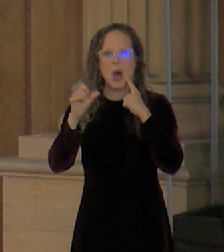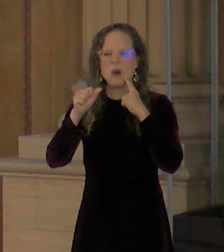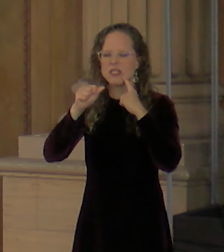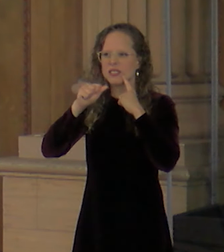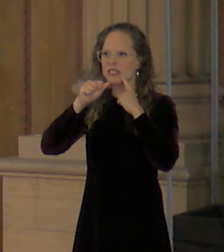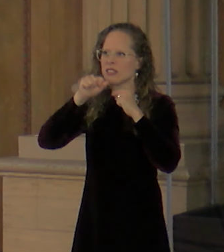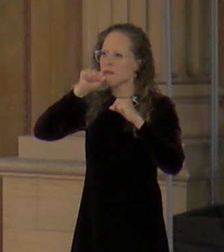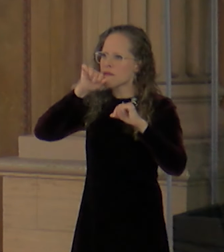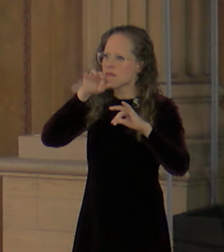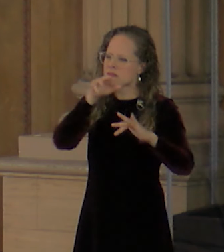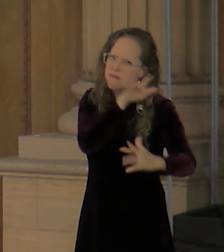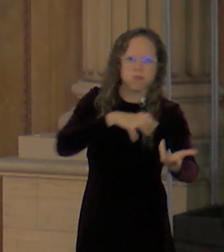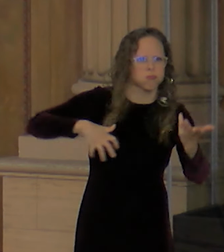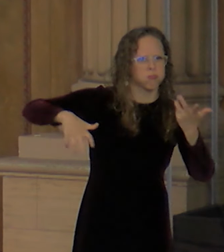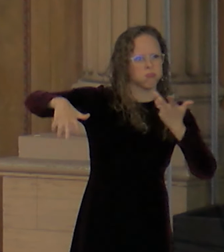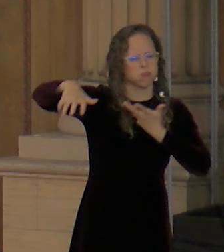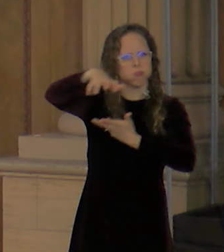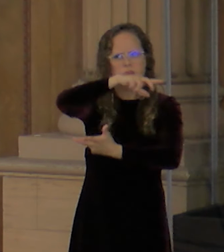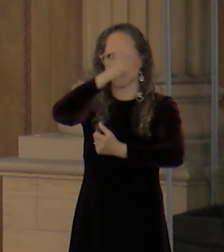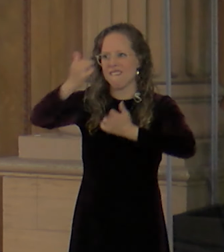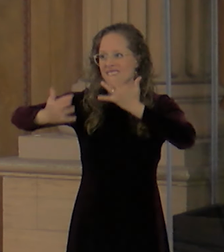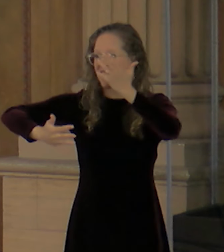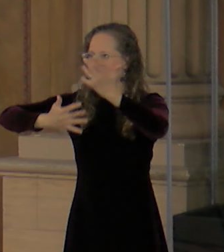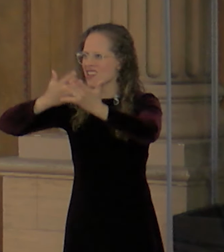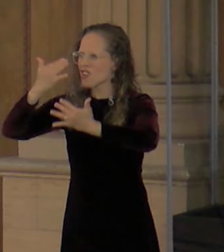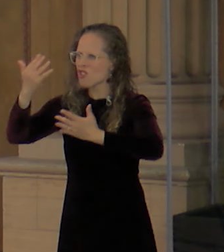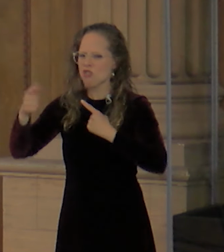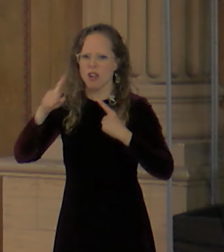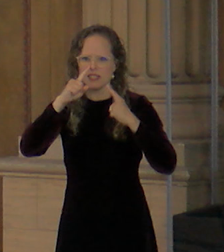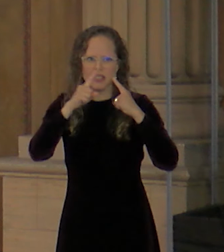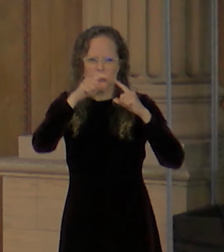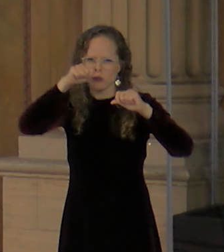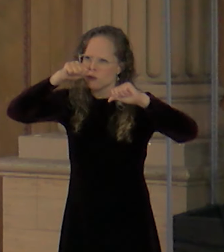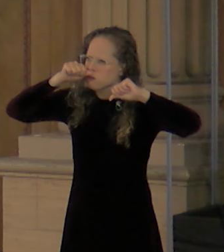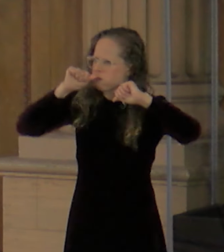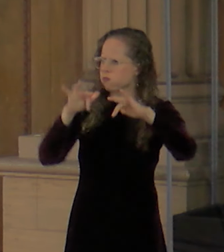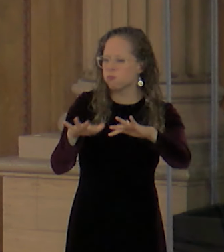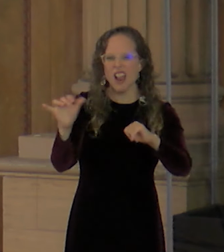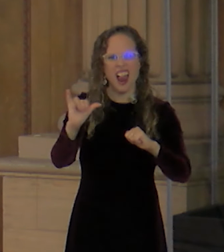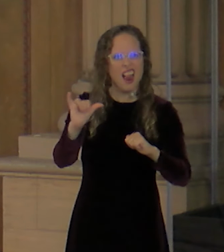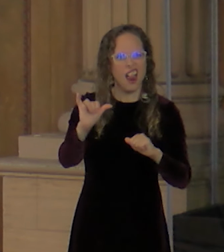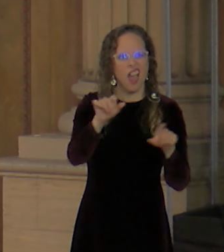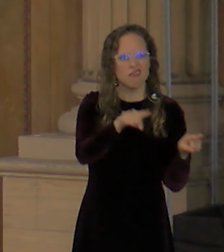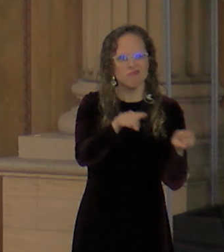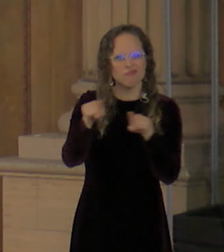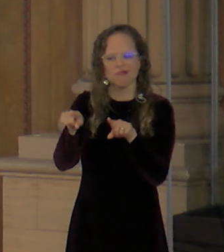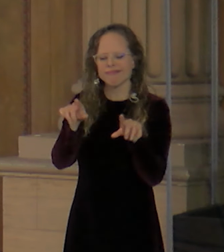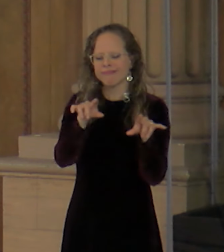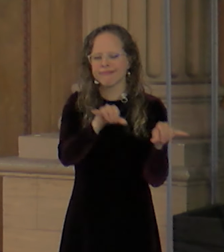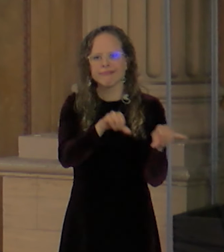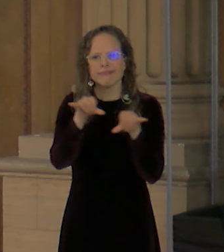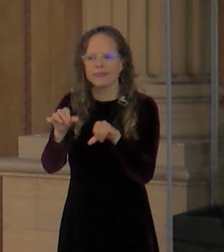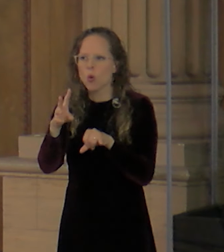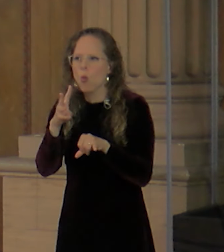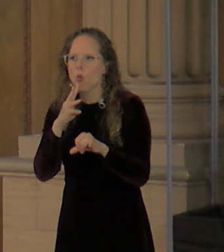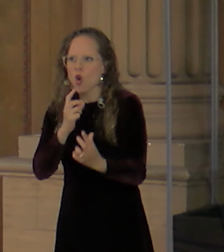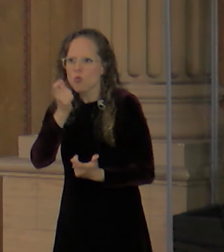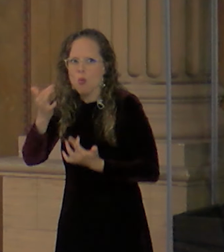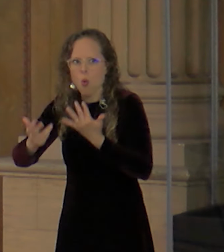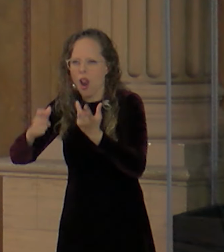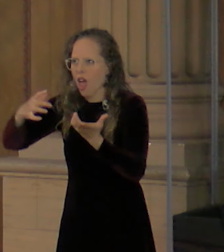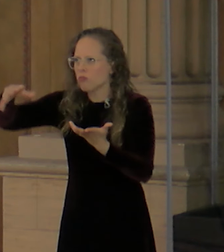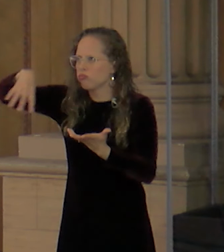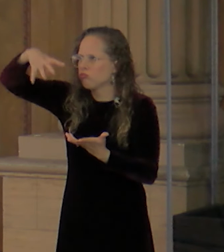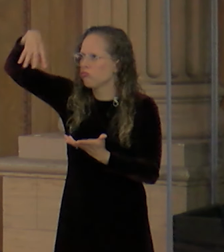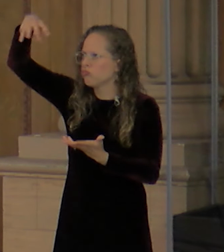leap forth. Out of his nostrils comes forth smoke as from a boiling pot and burning rushes. His breath kindles coals,